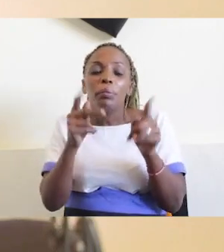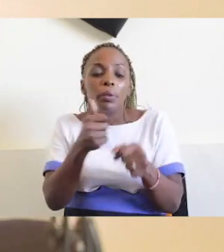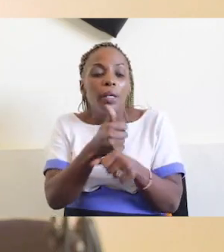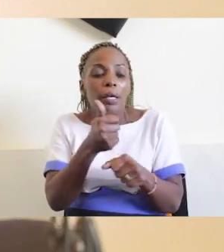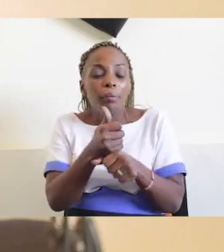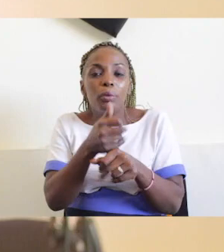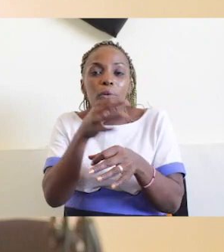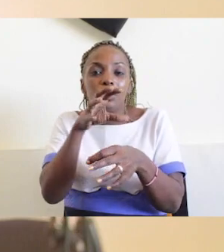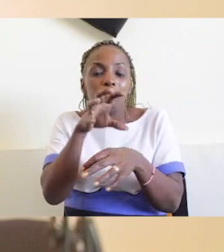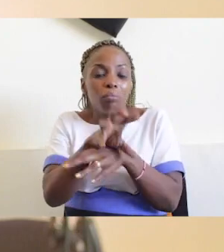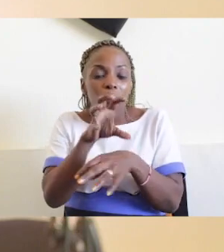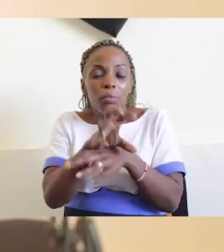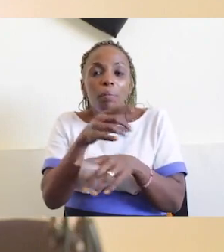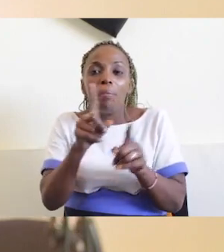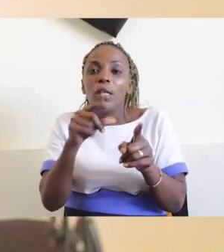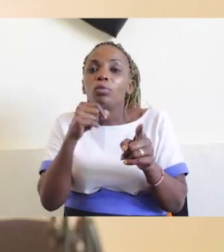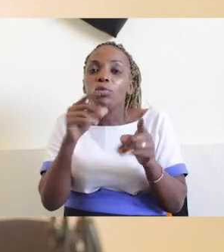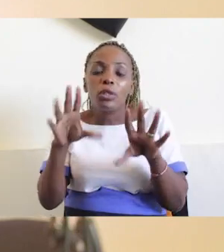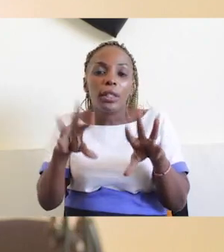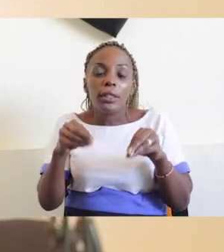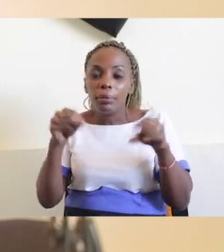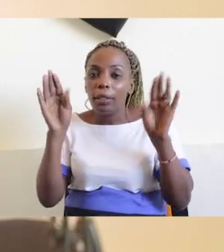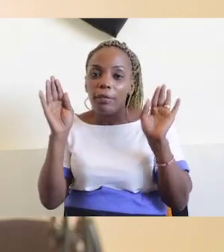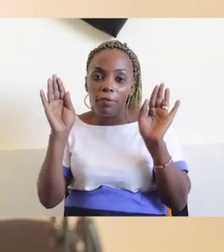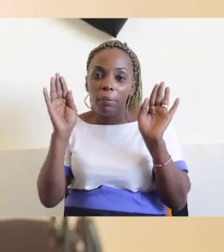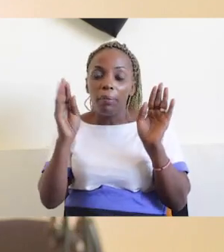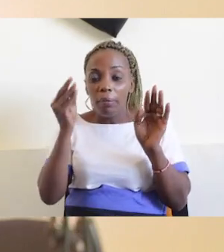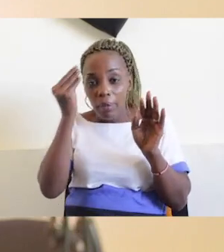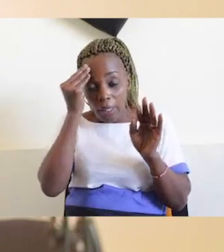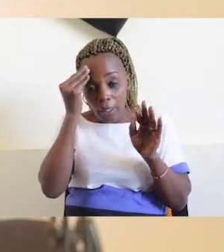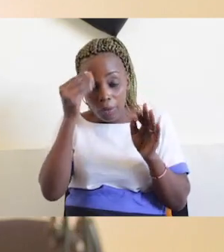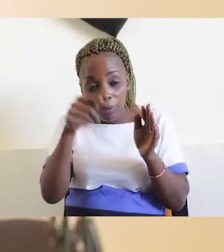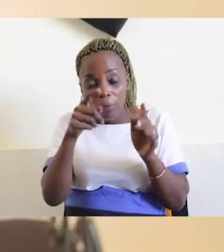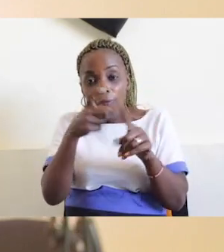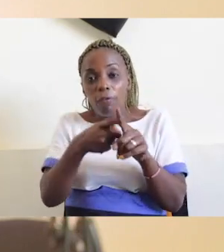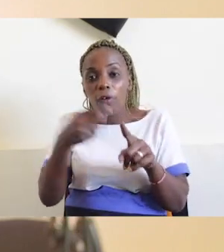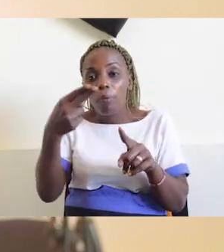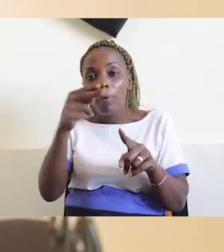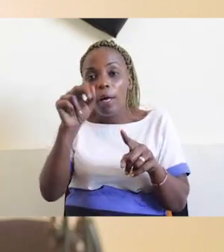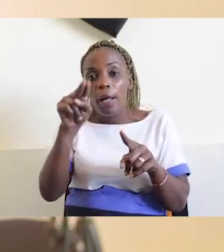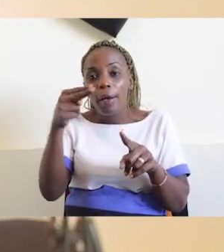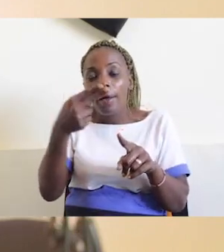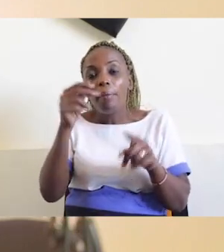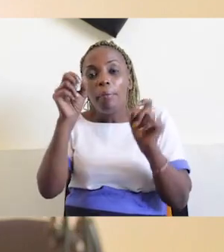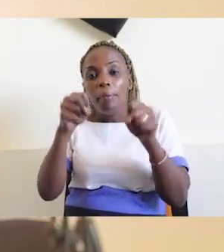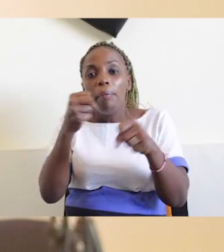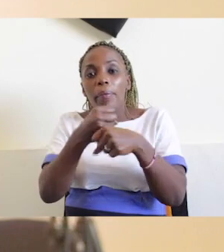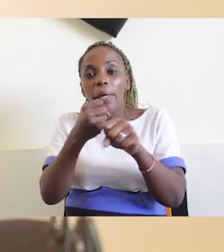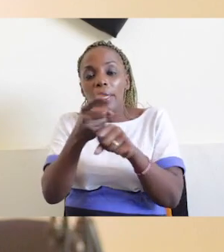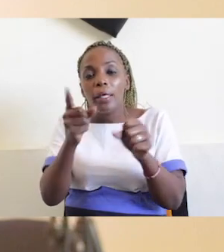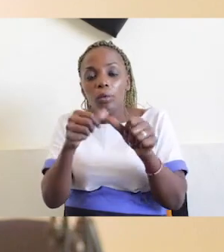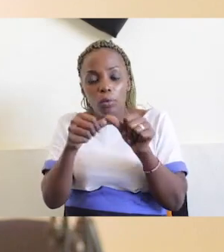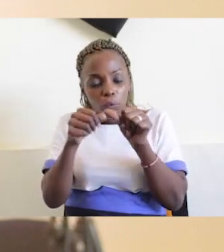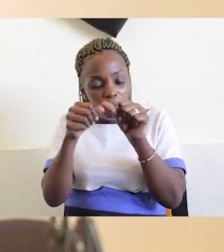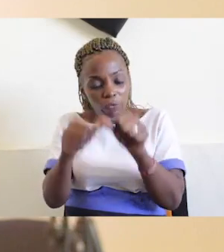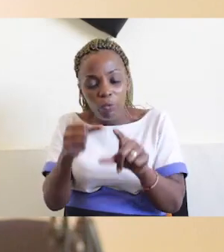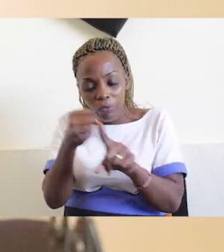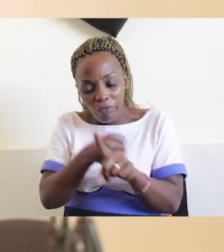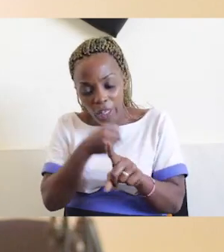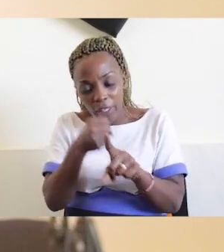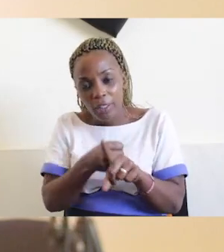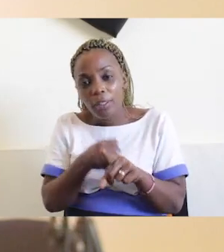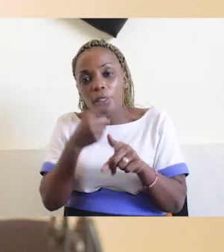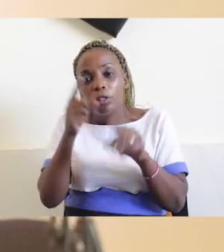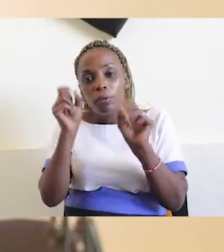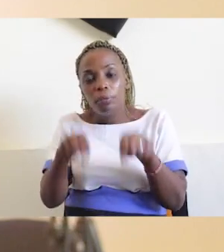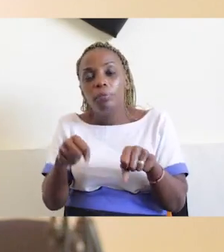and rejected. But rather, that lesson from Hannah, let it cause us to press in so